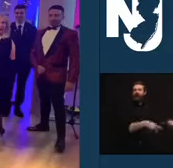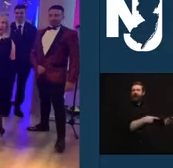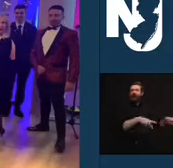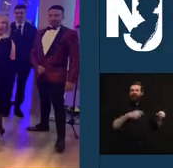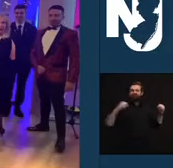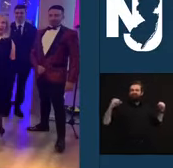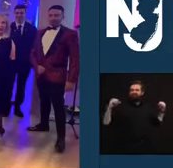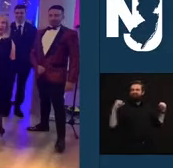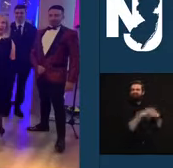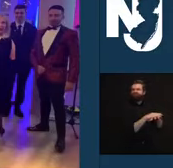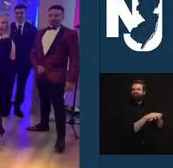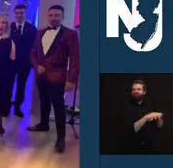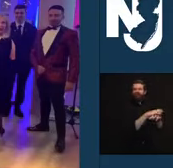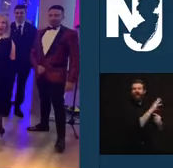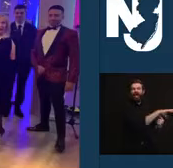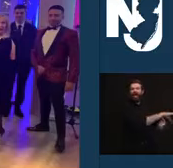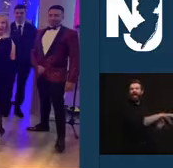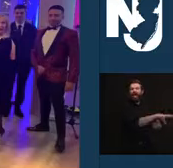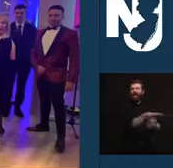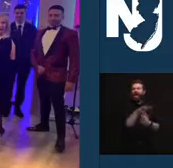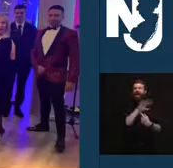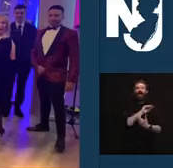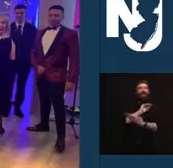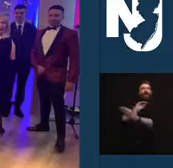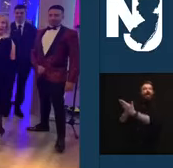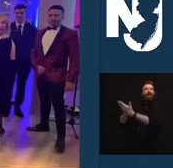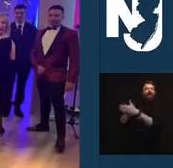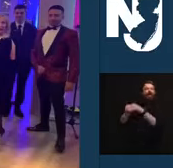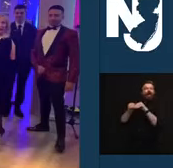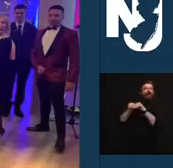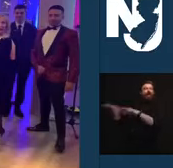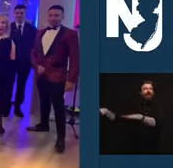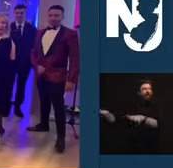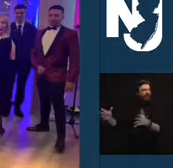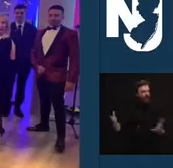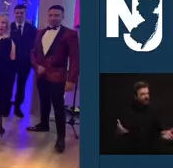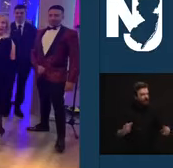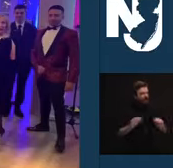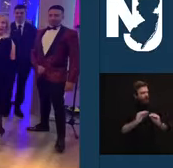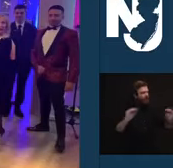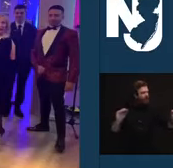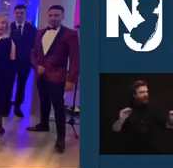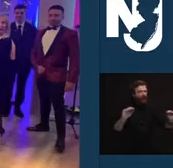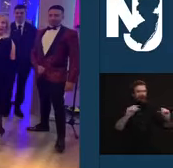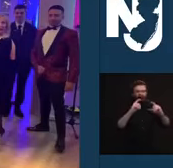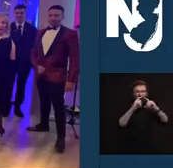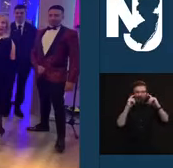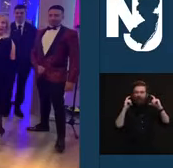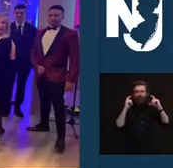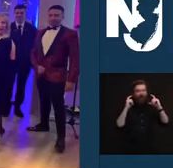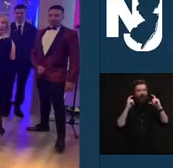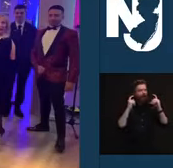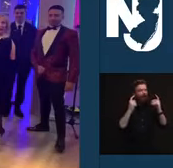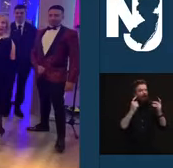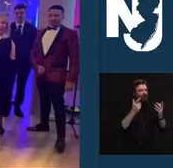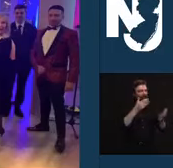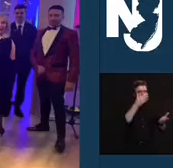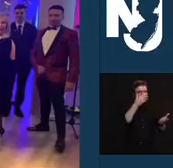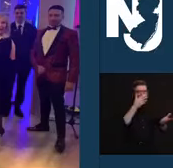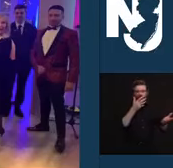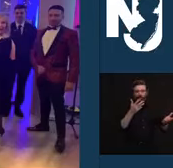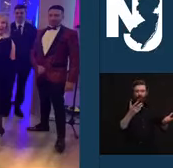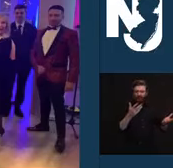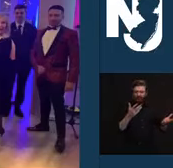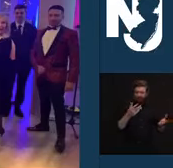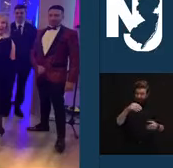social distancing or face masks, even though wearing masks indoors in New Jersey is mandatory